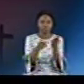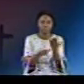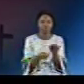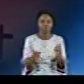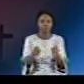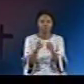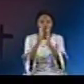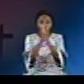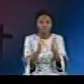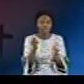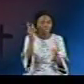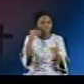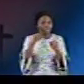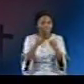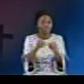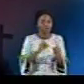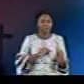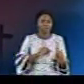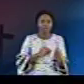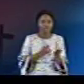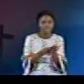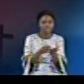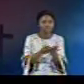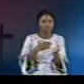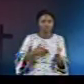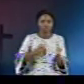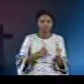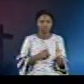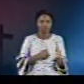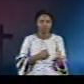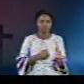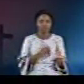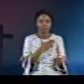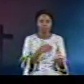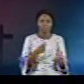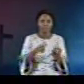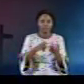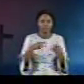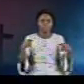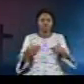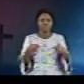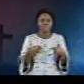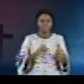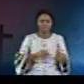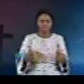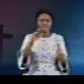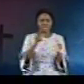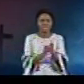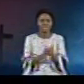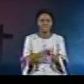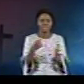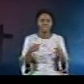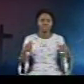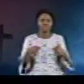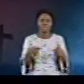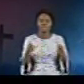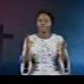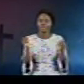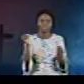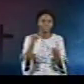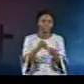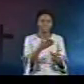said, I checked myself, I could bend waist, and I found out that the pain is no more there. Praise the Lord.